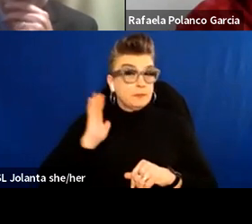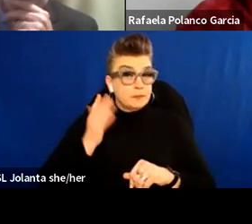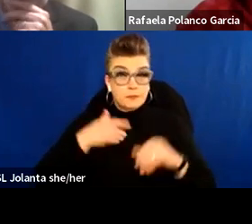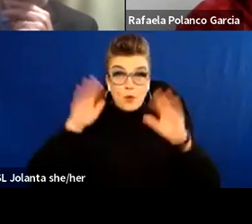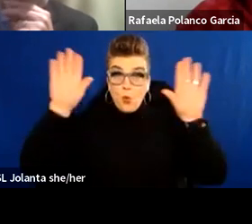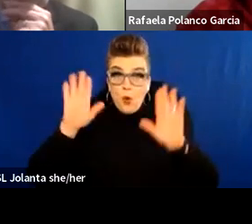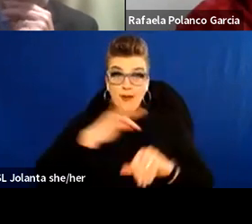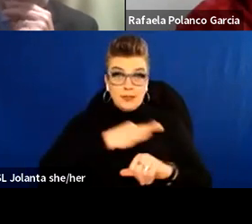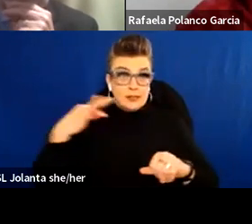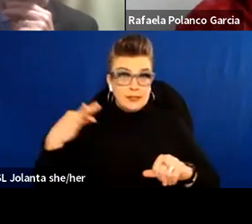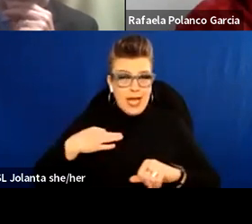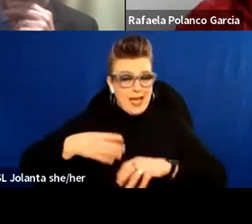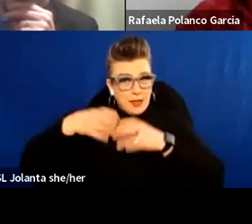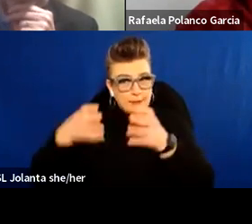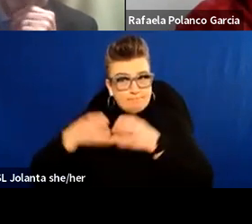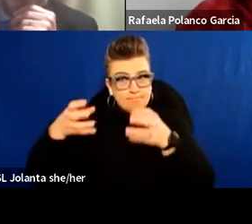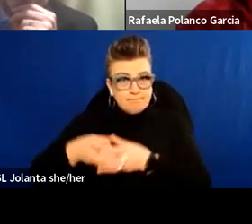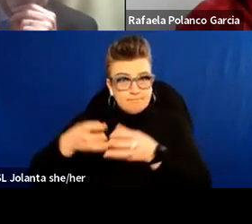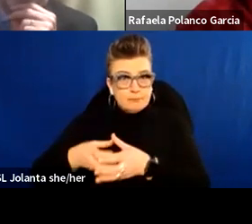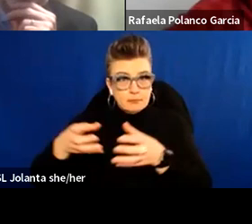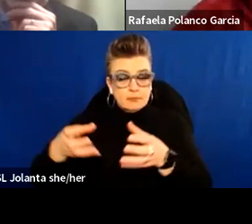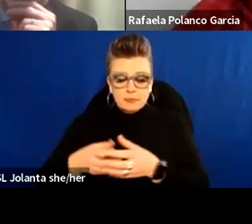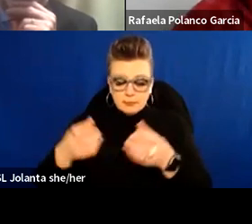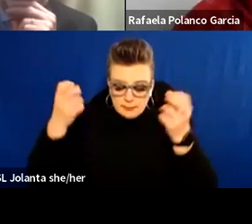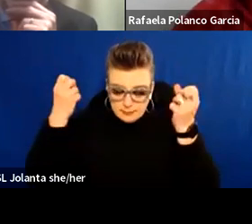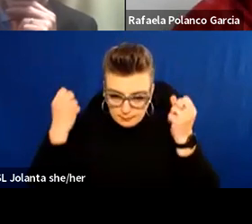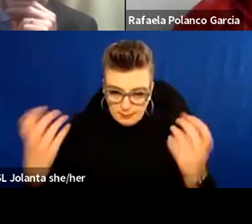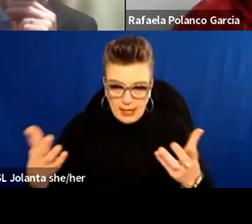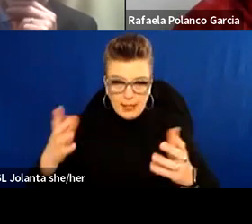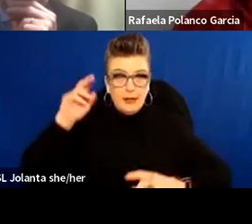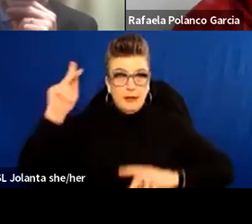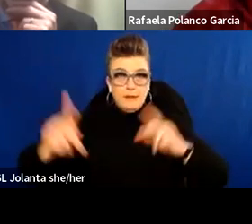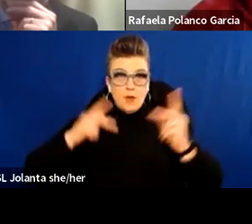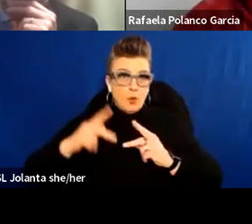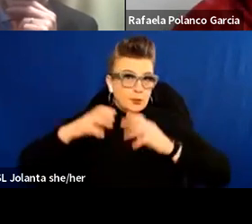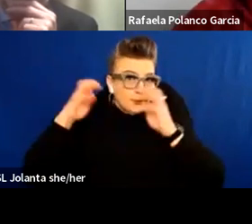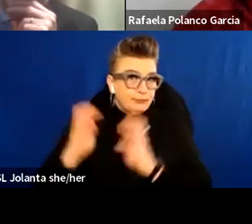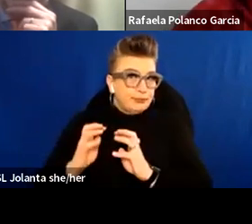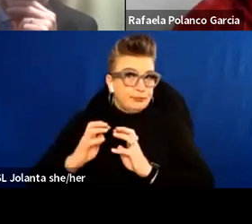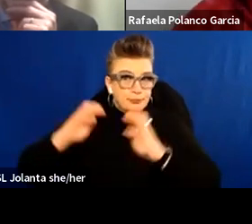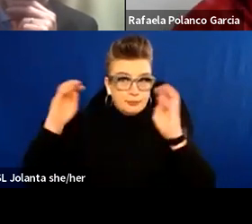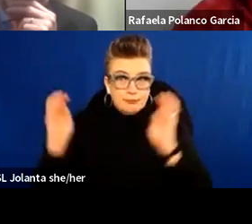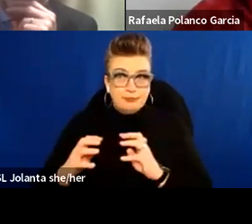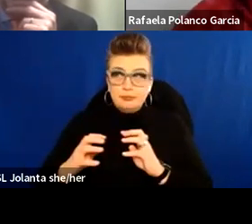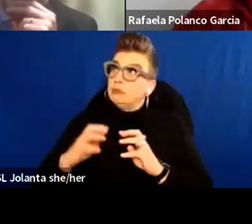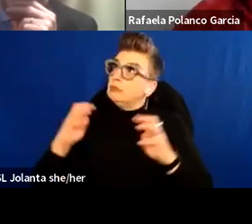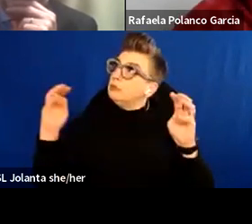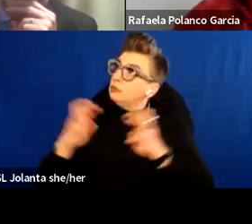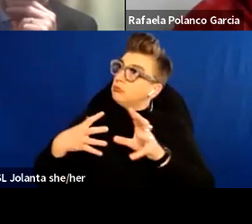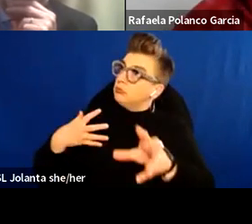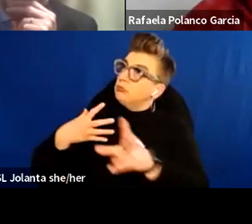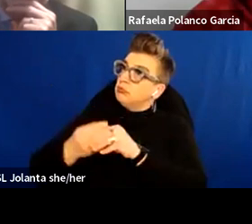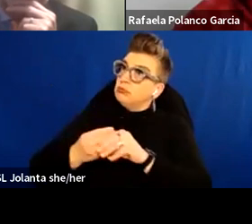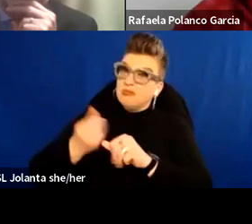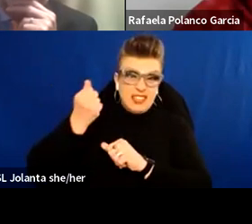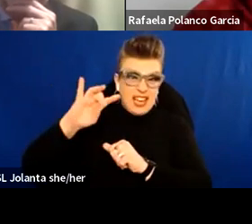had many many meetings with many stakeholders throughout i think an 18 month period